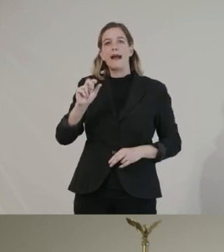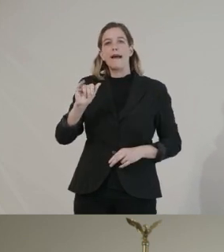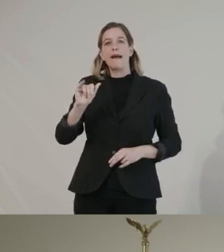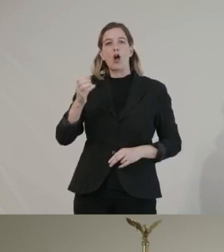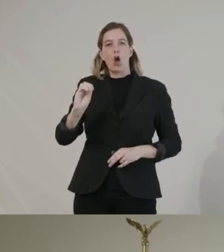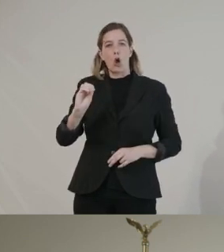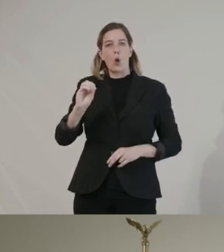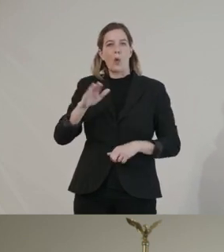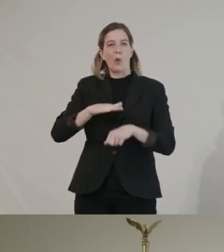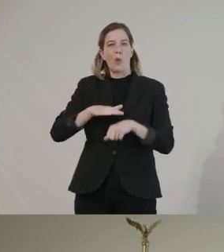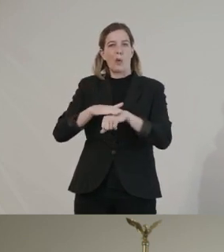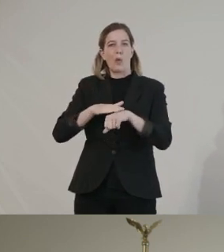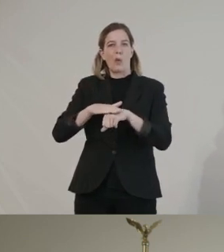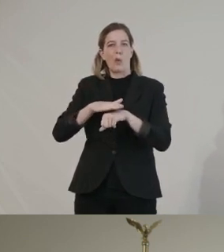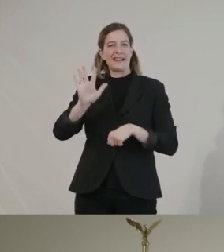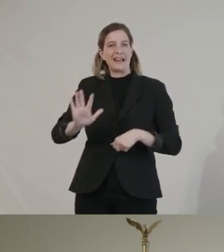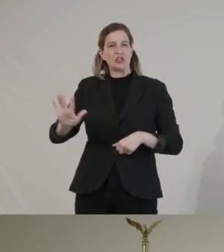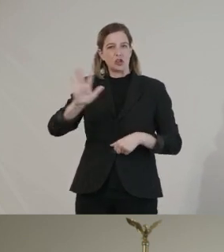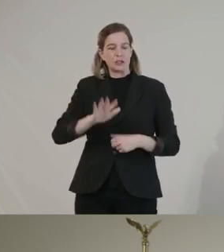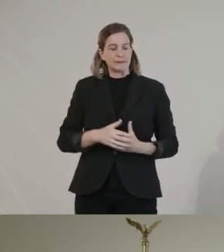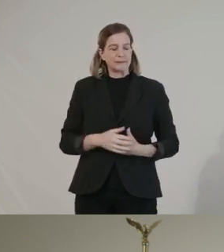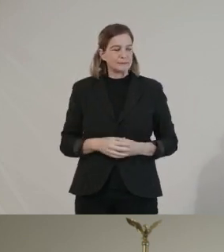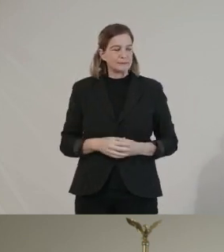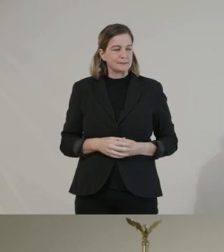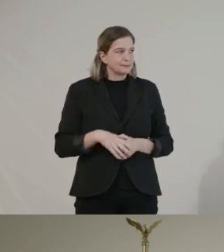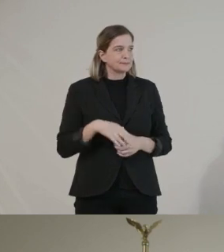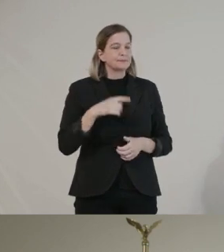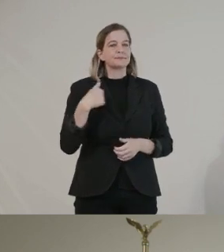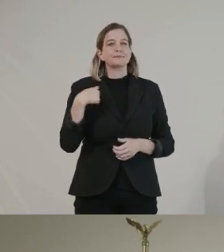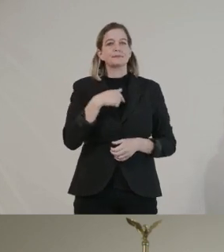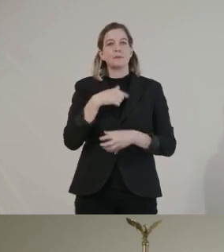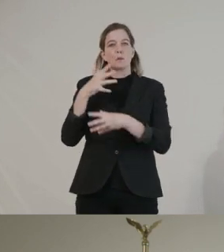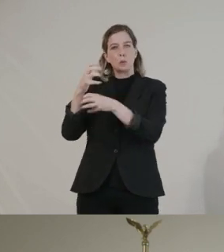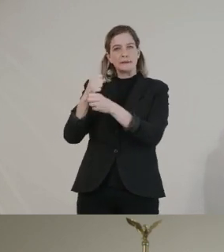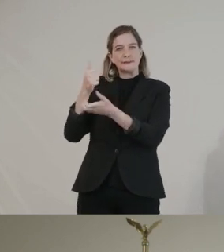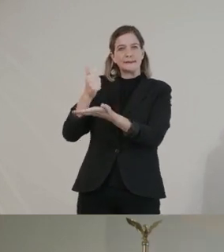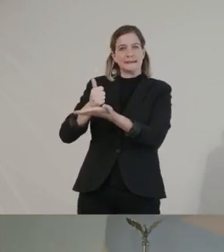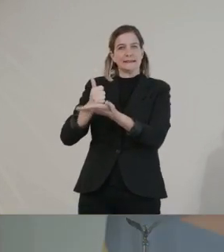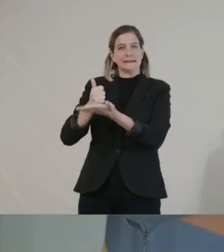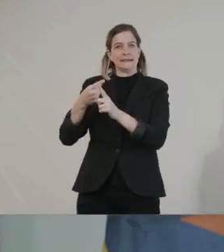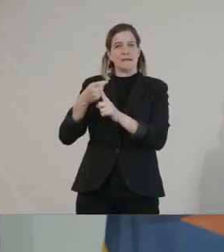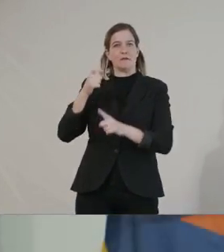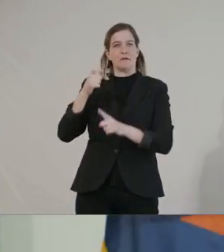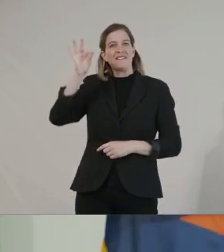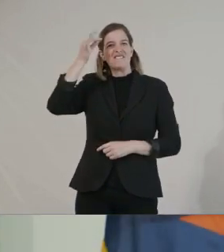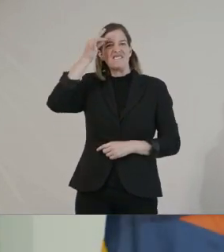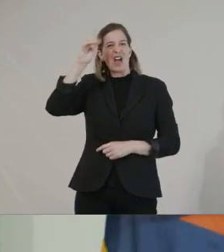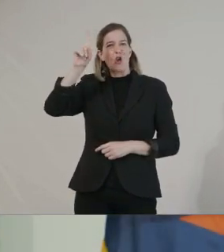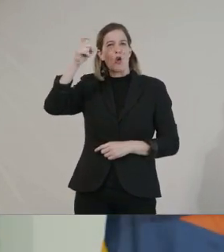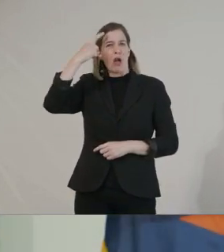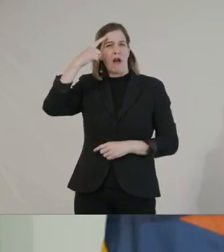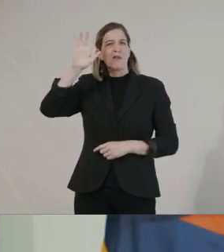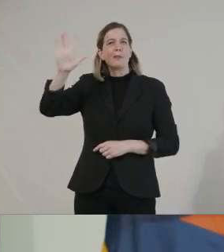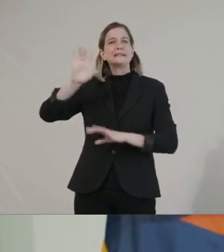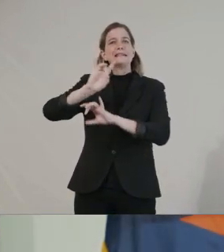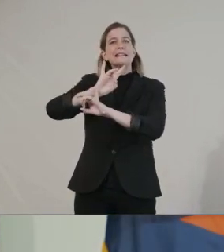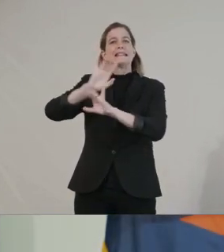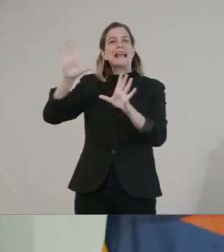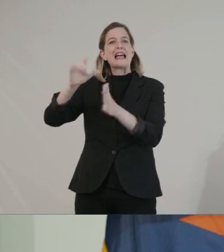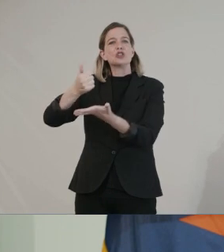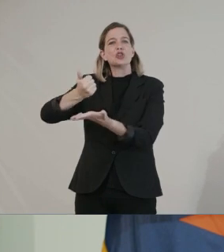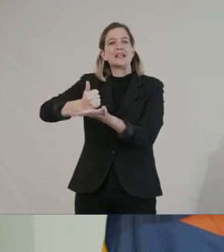from the federal government for disaster military assistance teams for the federal medical stations